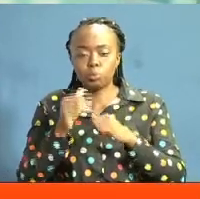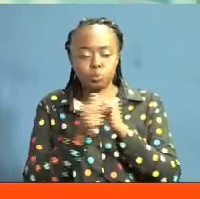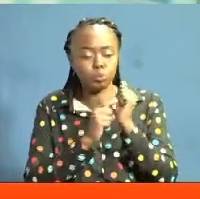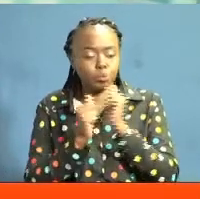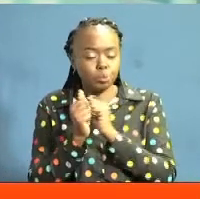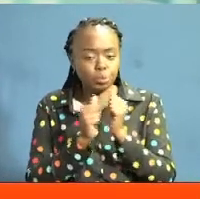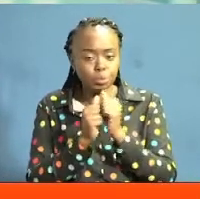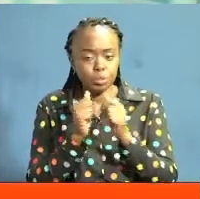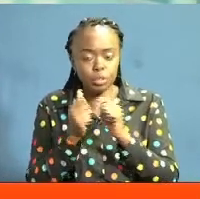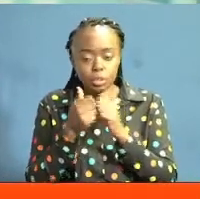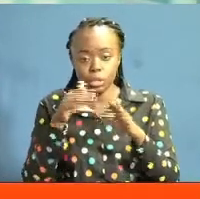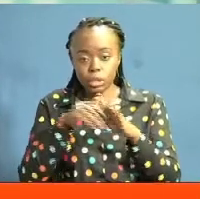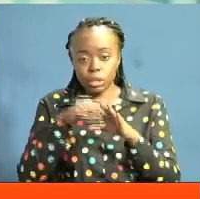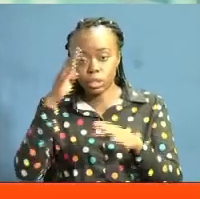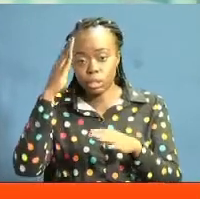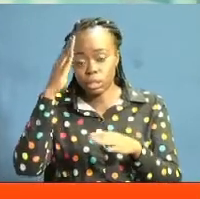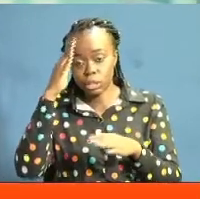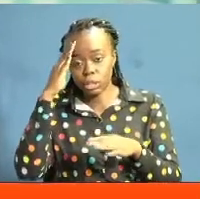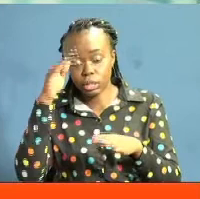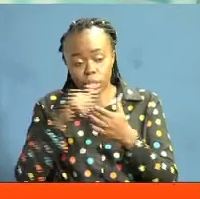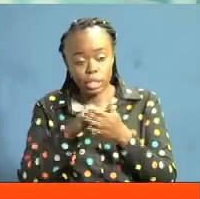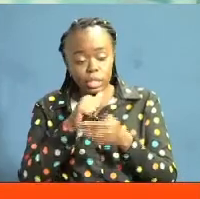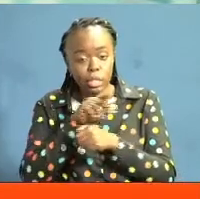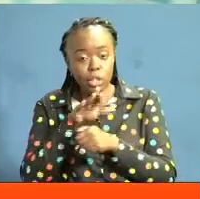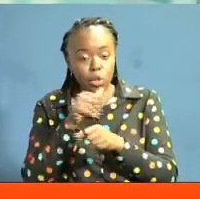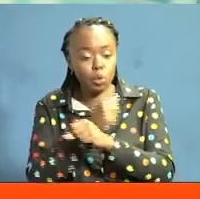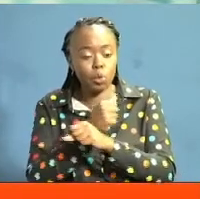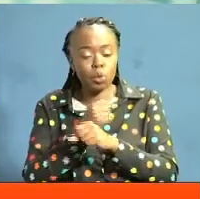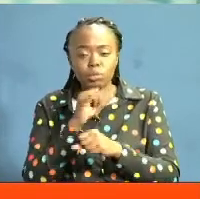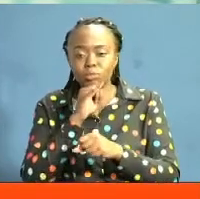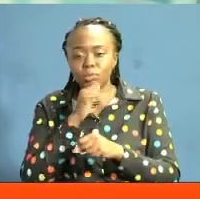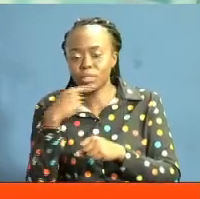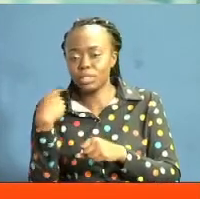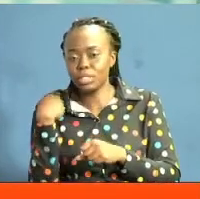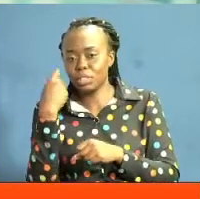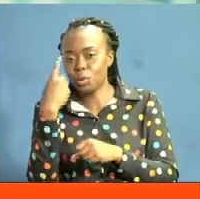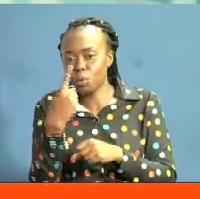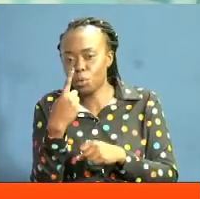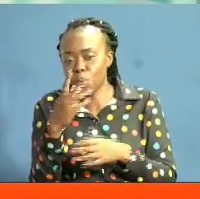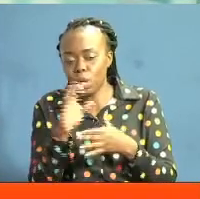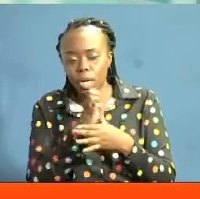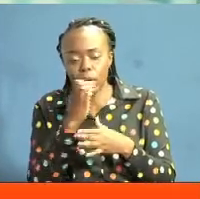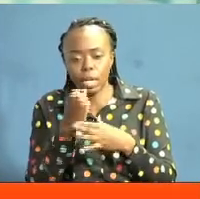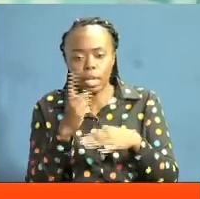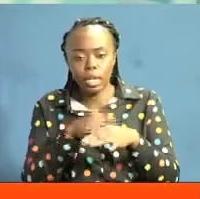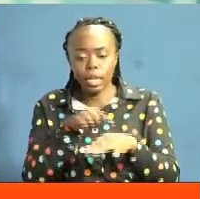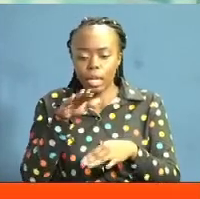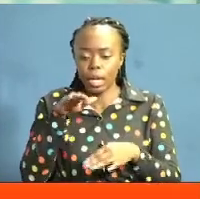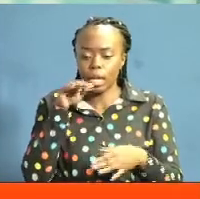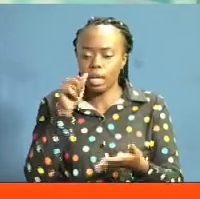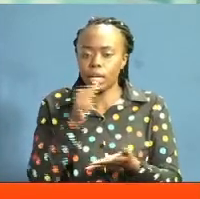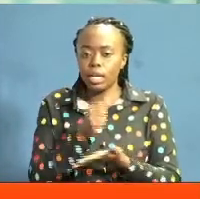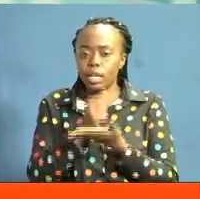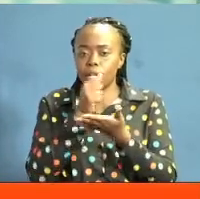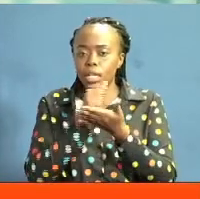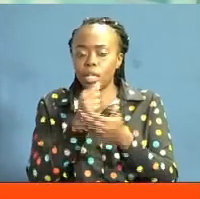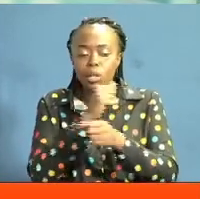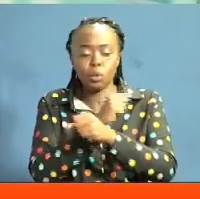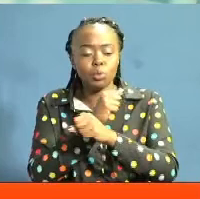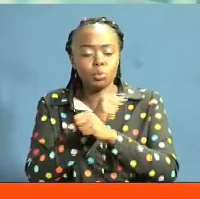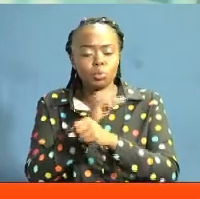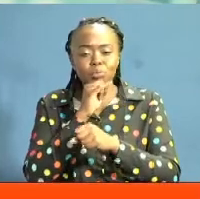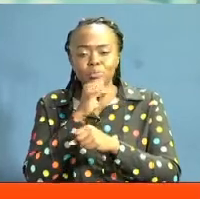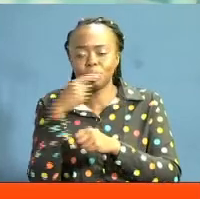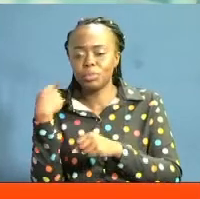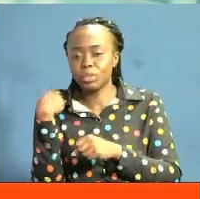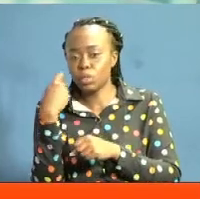this notion in mind, that your safety is number one. Even as you seek help, make sure that your safety is number